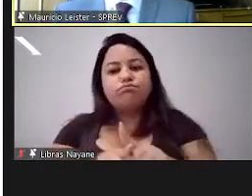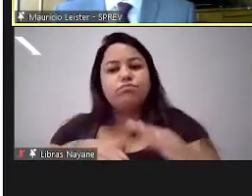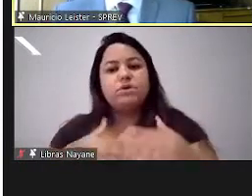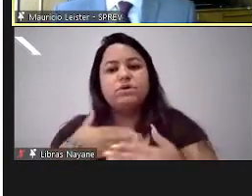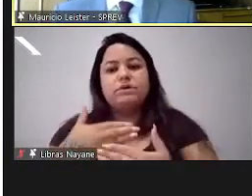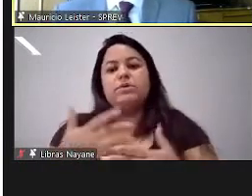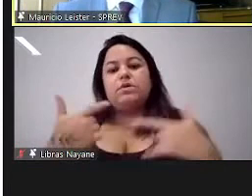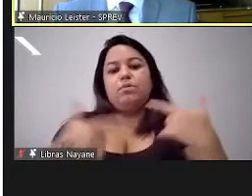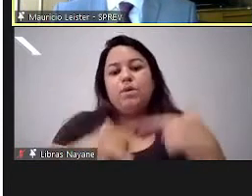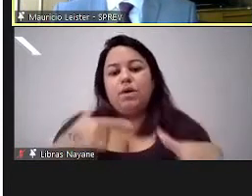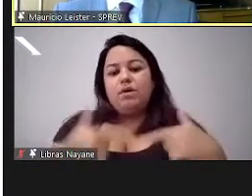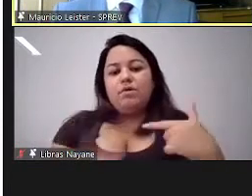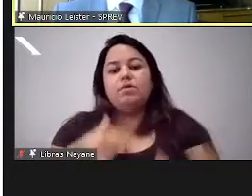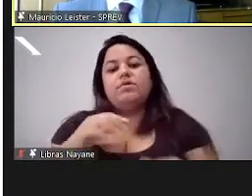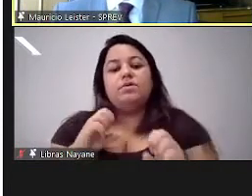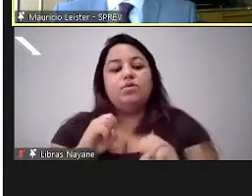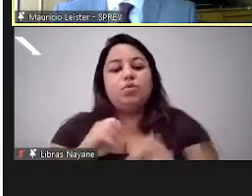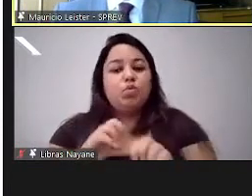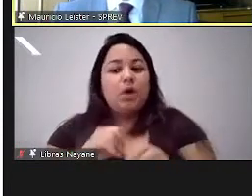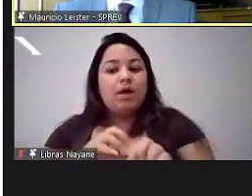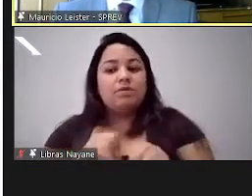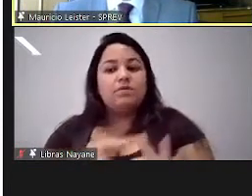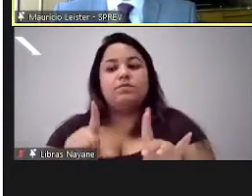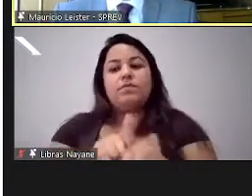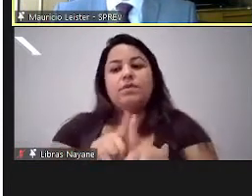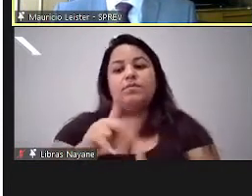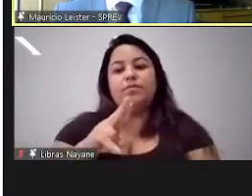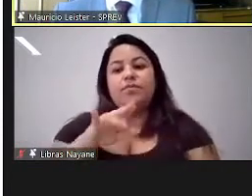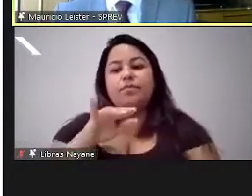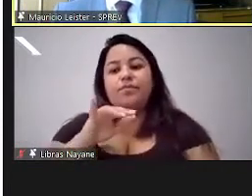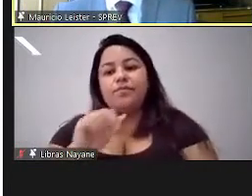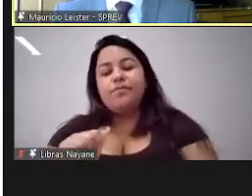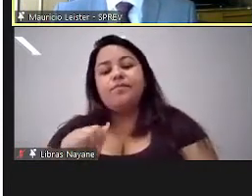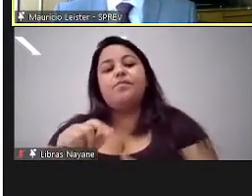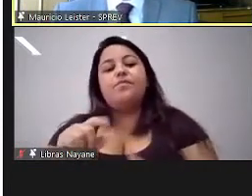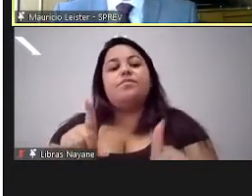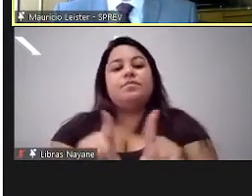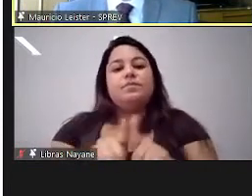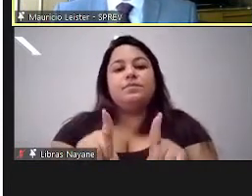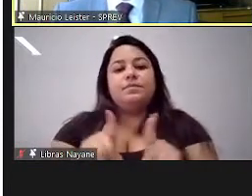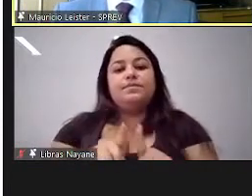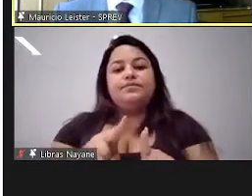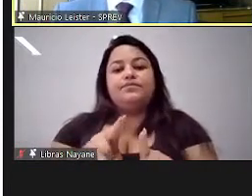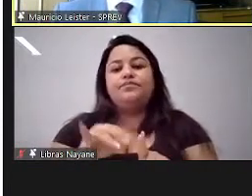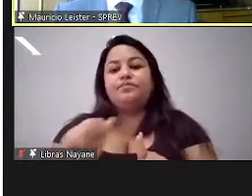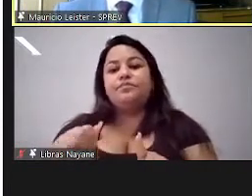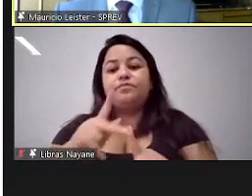the Secretariat of Social Security launched several educational materials